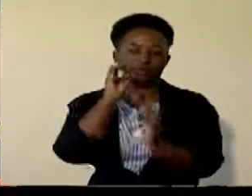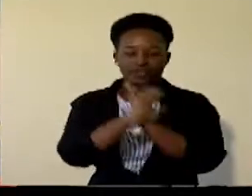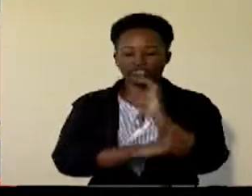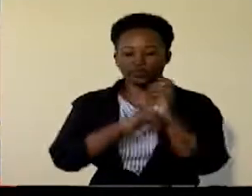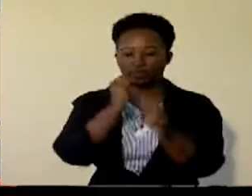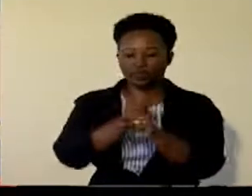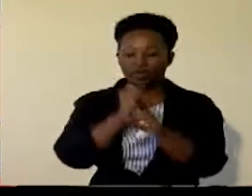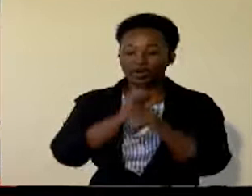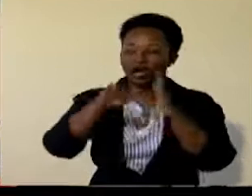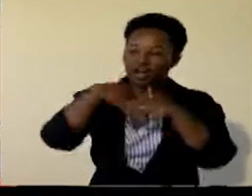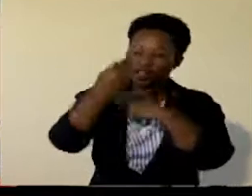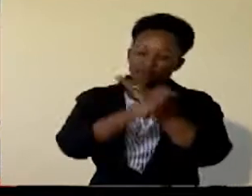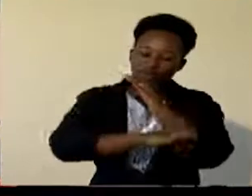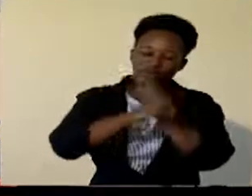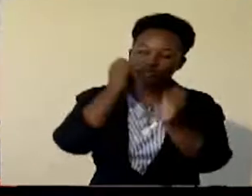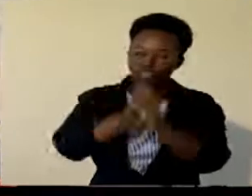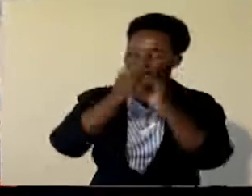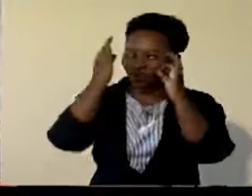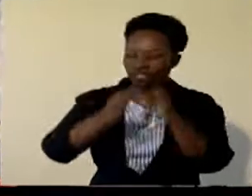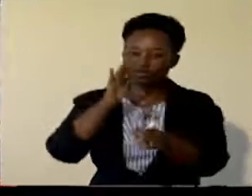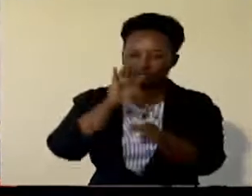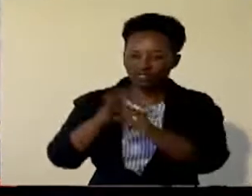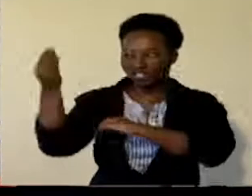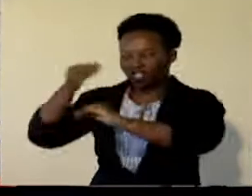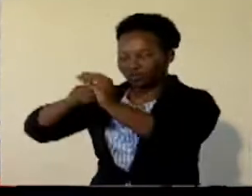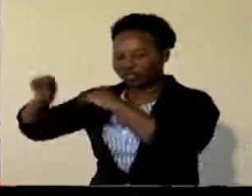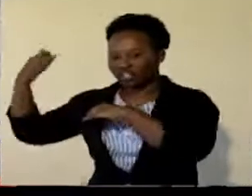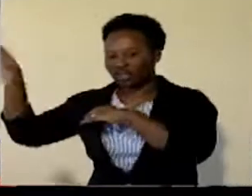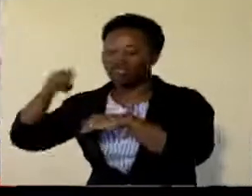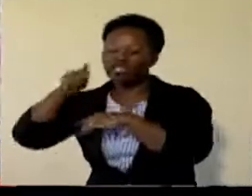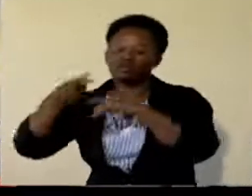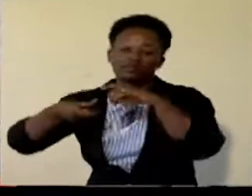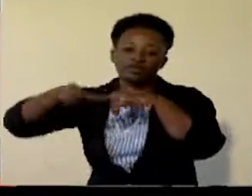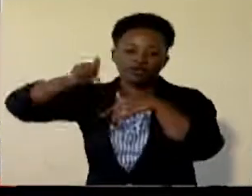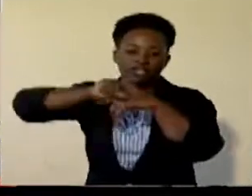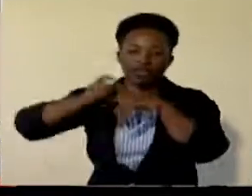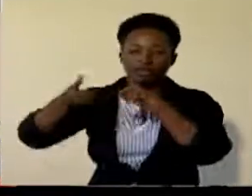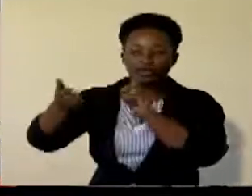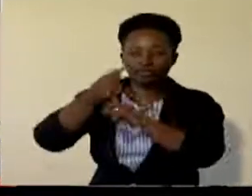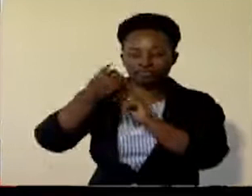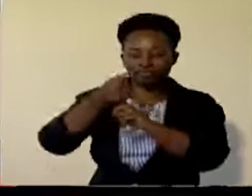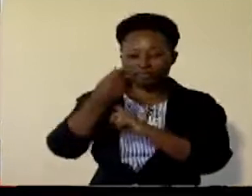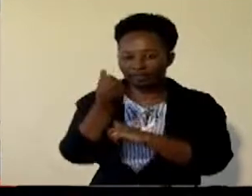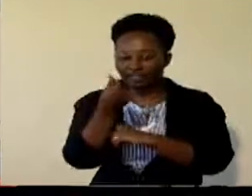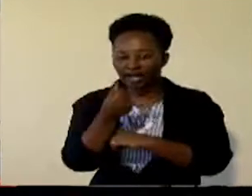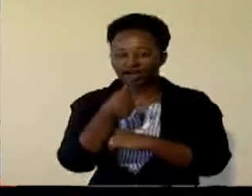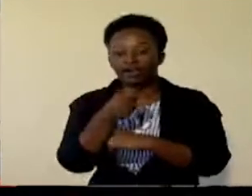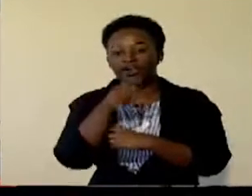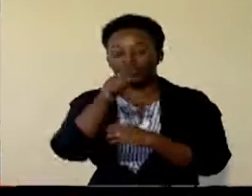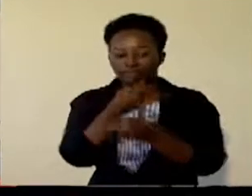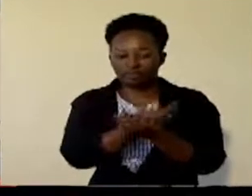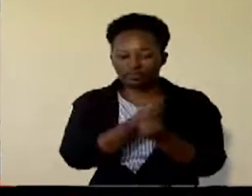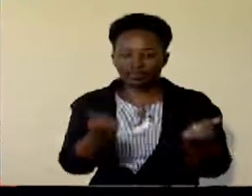to other countries, which will increase earnings on exports compared to expenditure, hence solving BOP